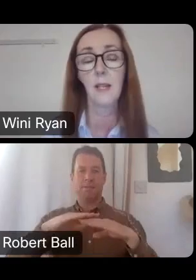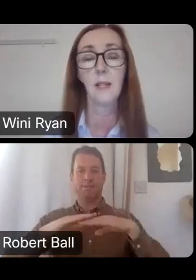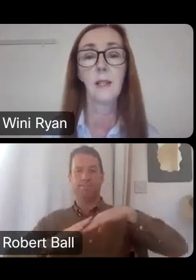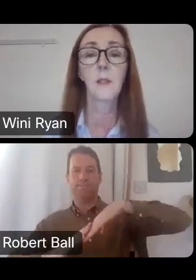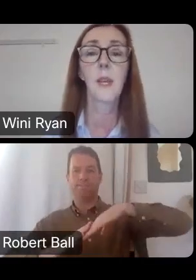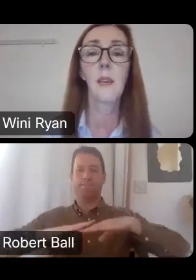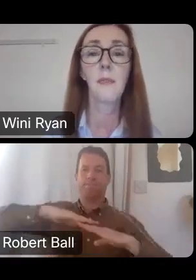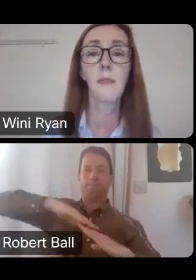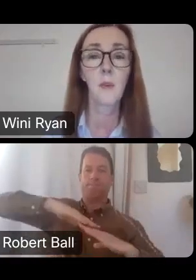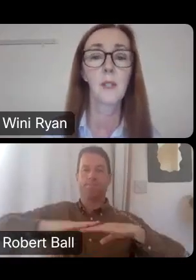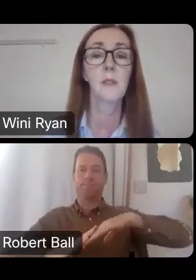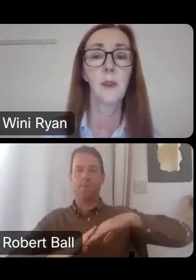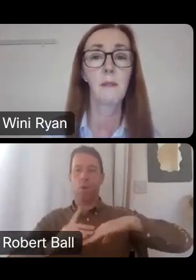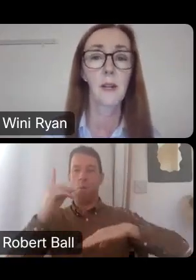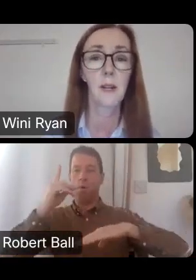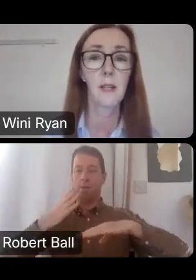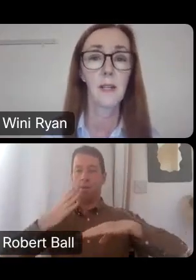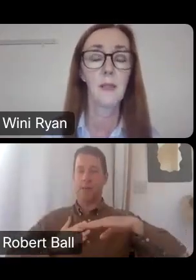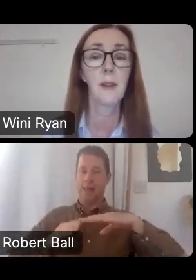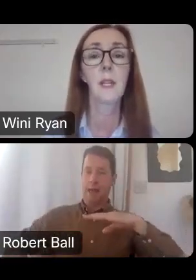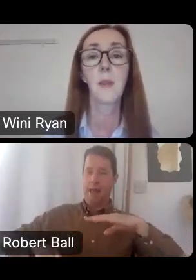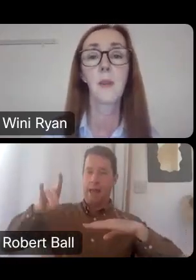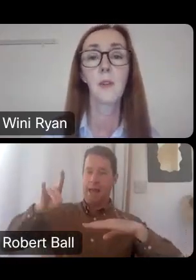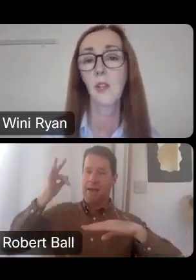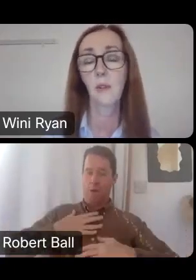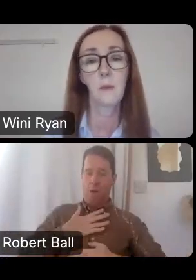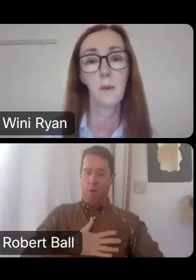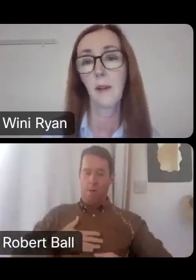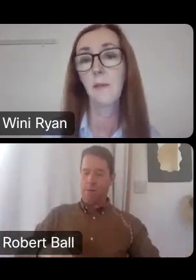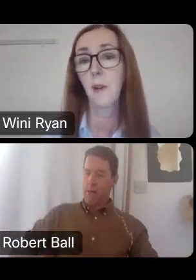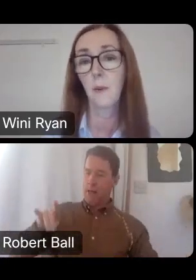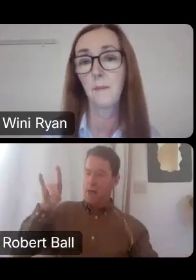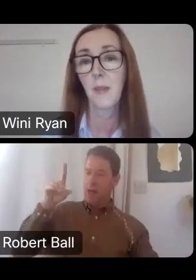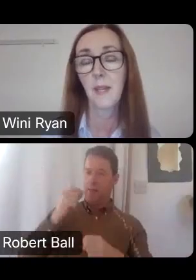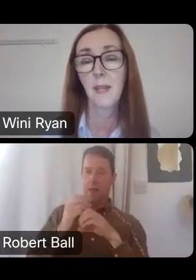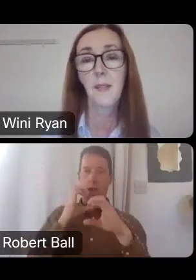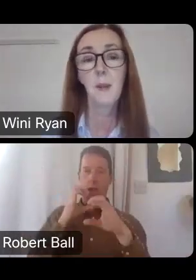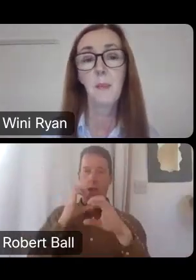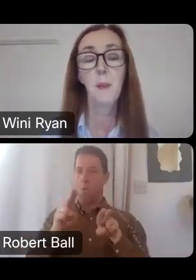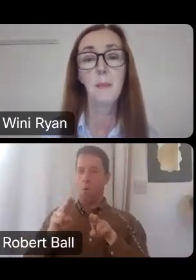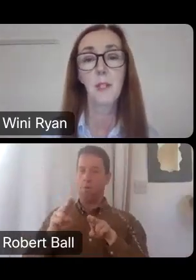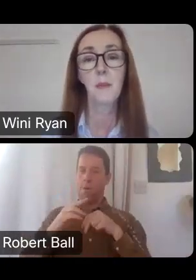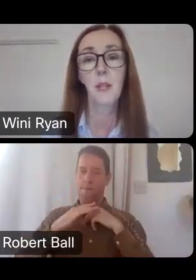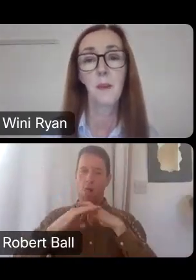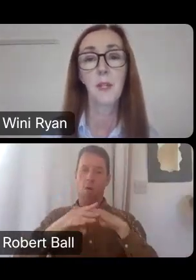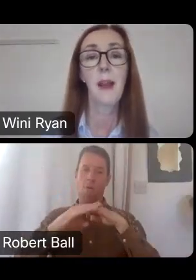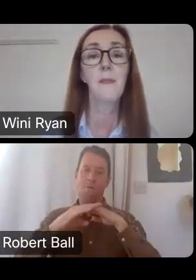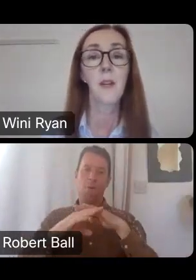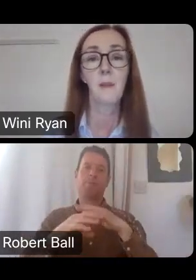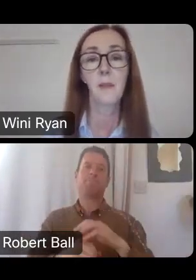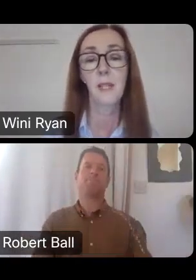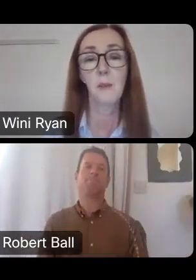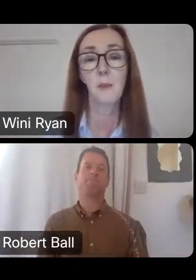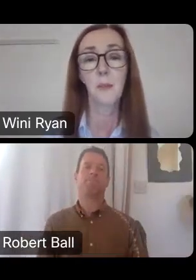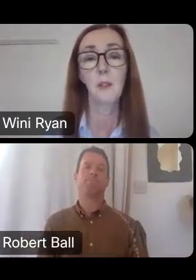high. So if emotion is very high, then communication will not flow. Think back maybe to a time when you're having